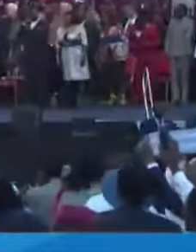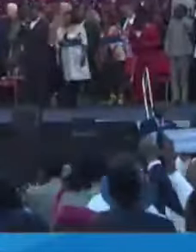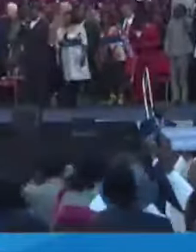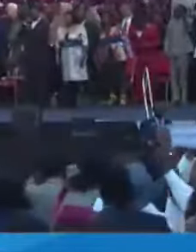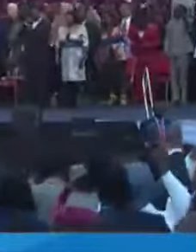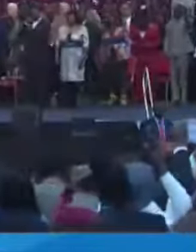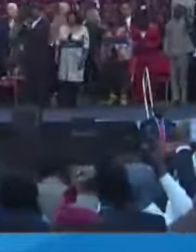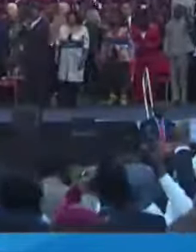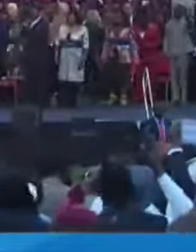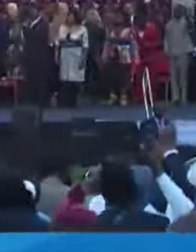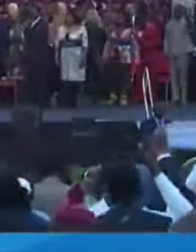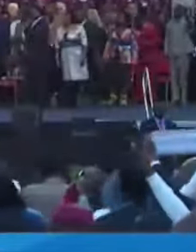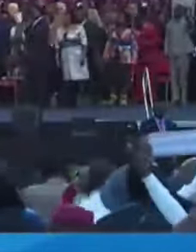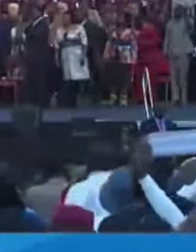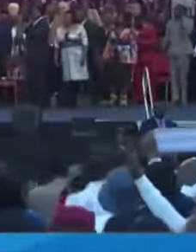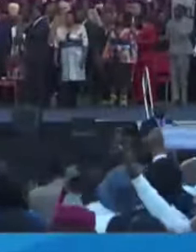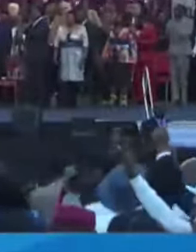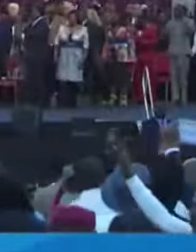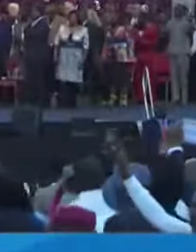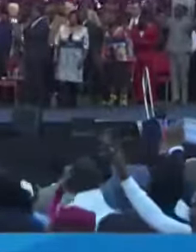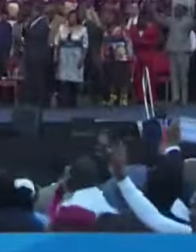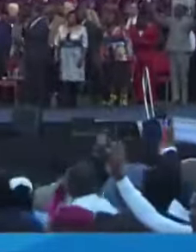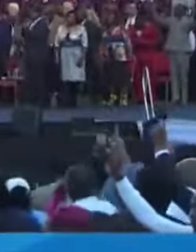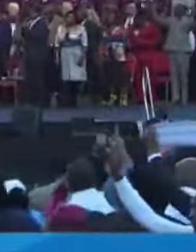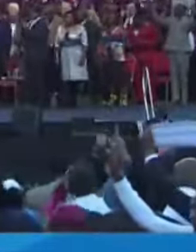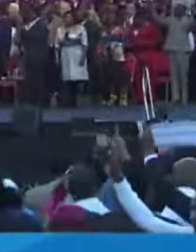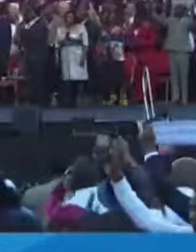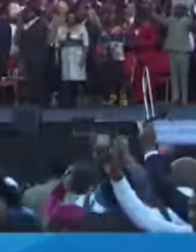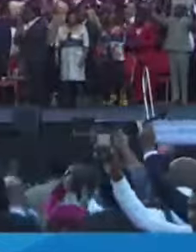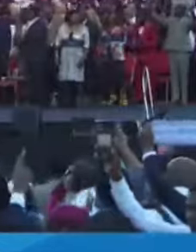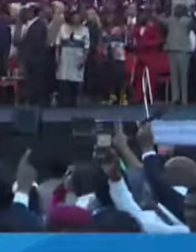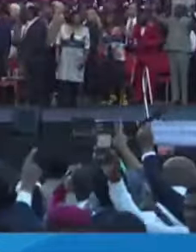is powerful